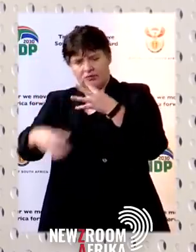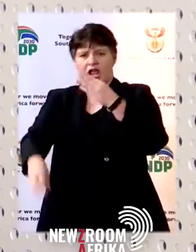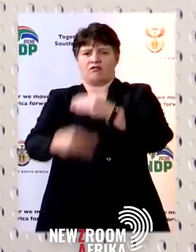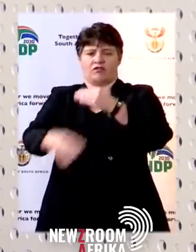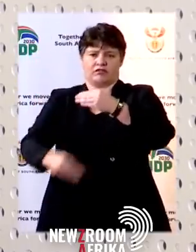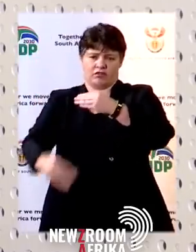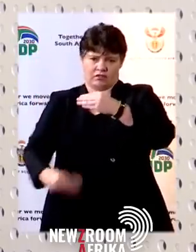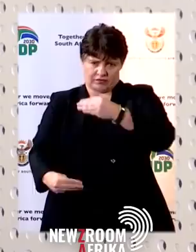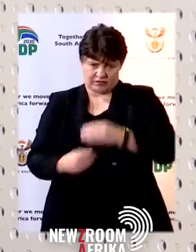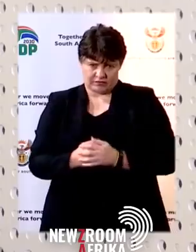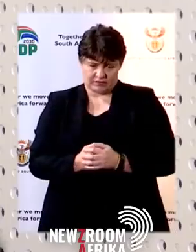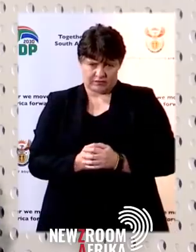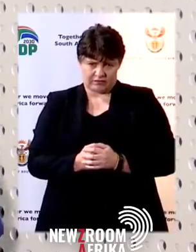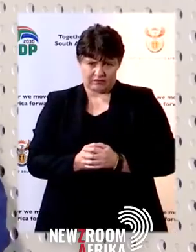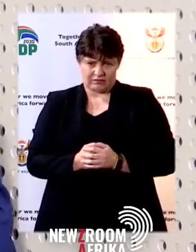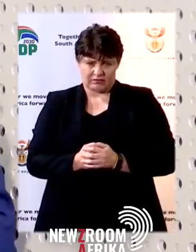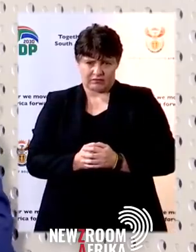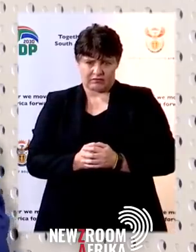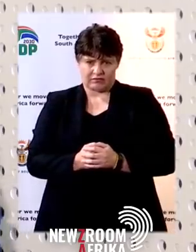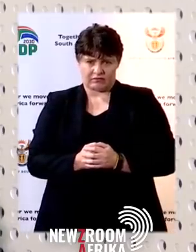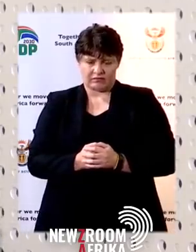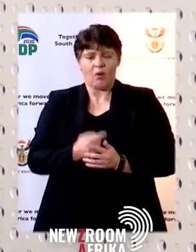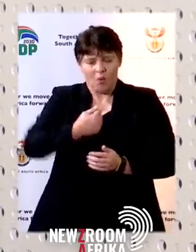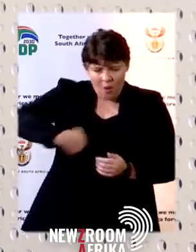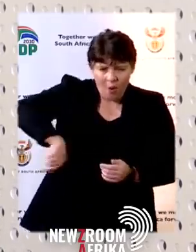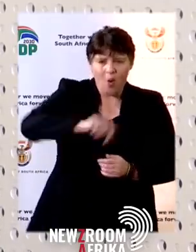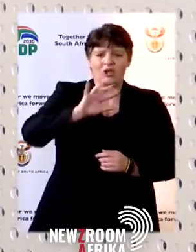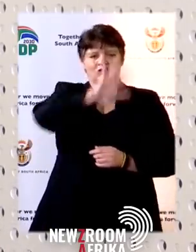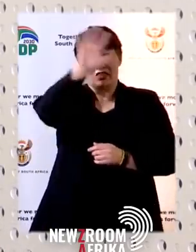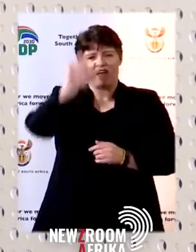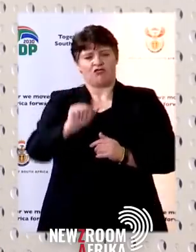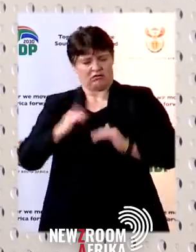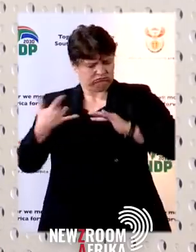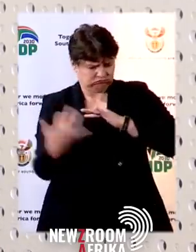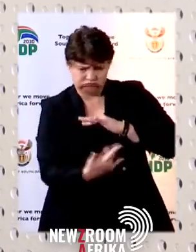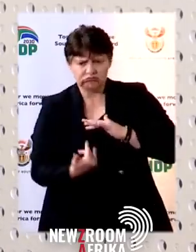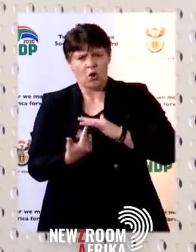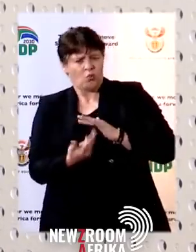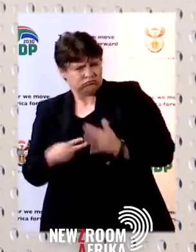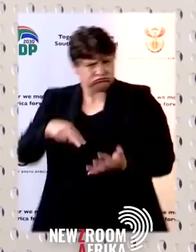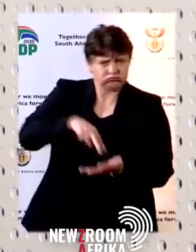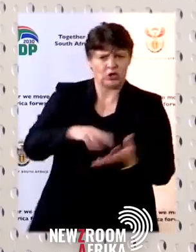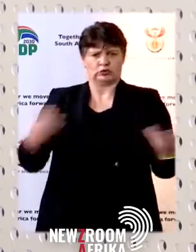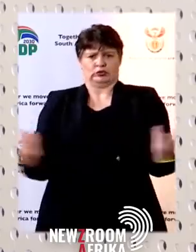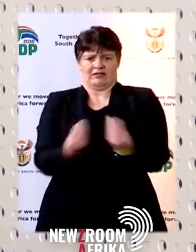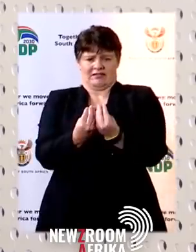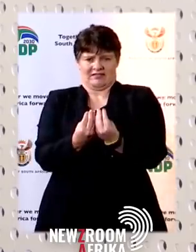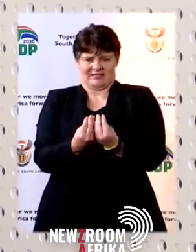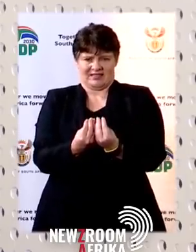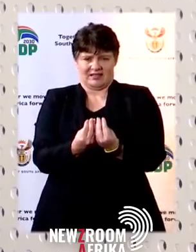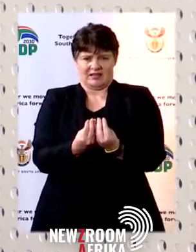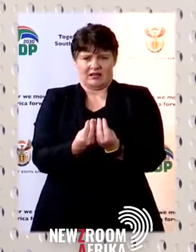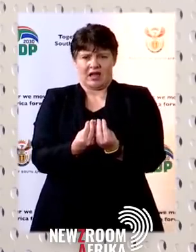We are in this together. As we know, South Africa is resilient, and we have the ability to get